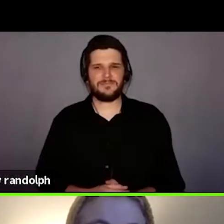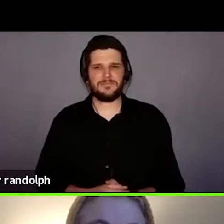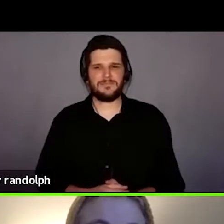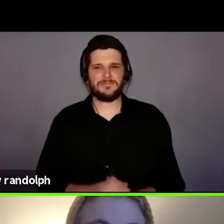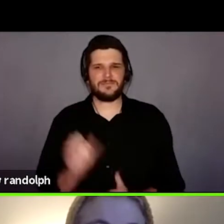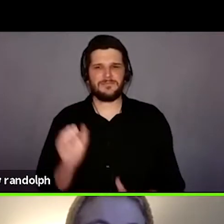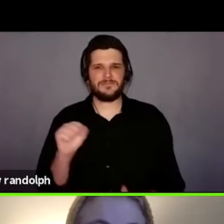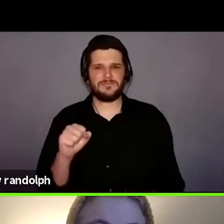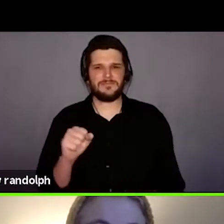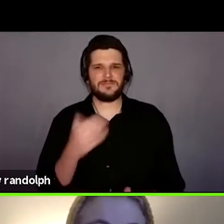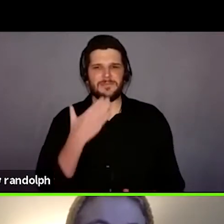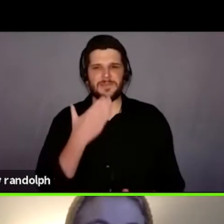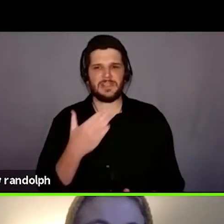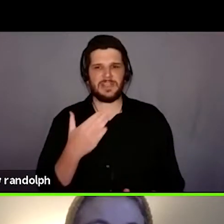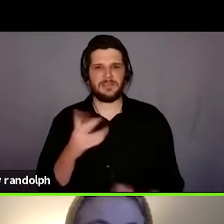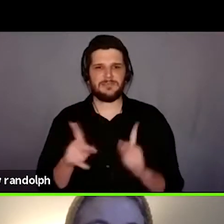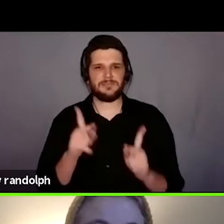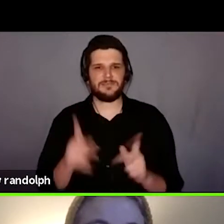Yeah. Thanks, folks.